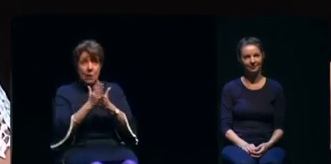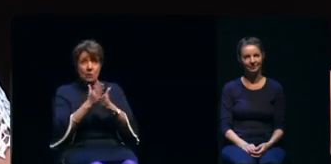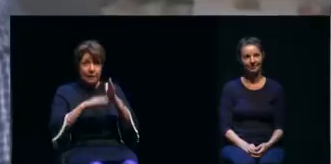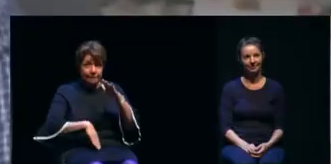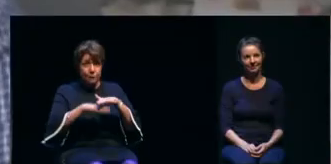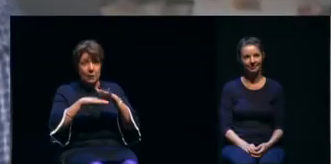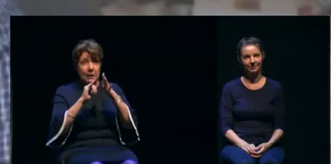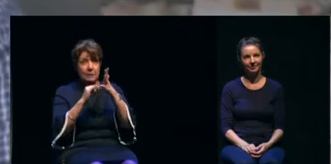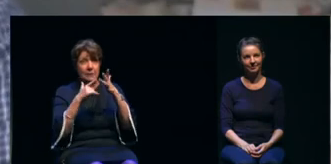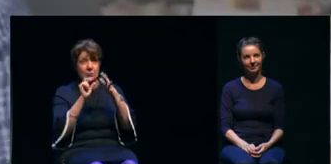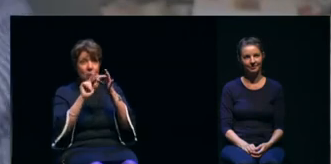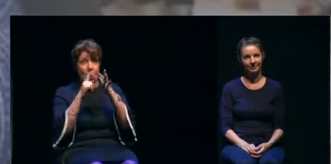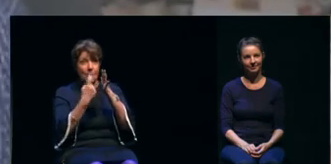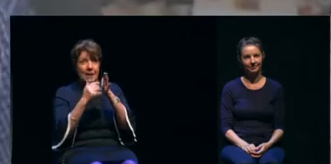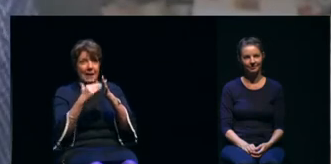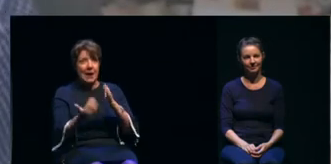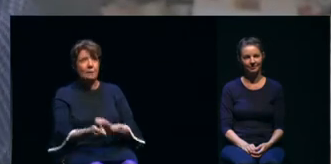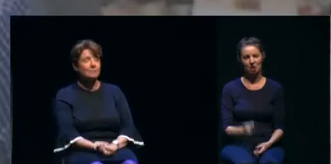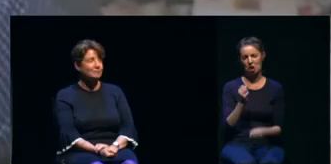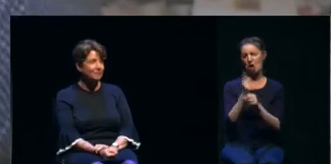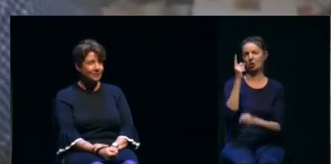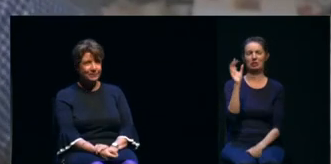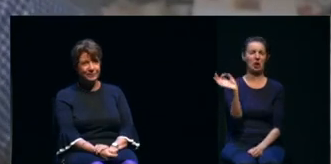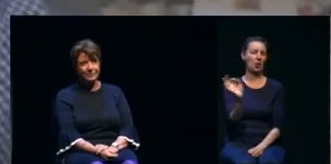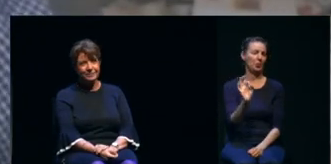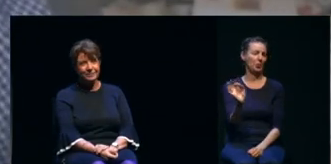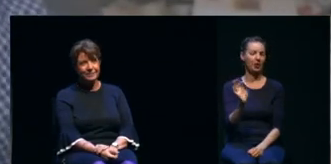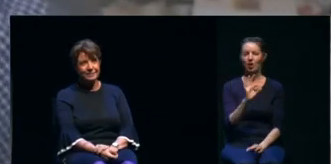now? No, God, no, not completely sober. Okay.